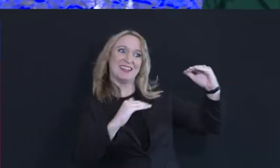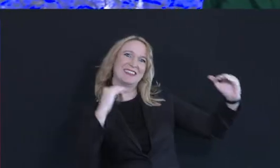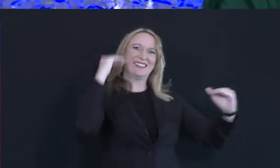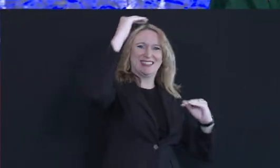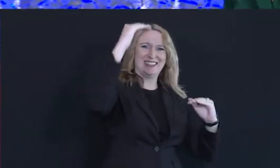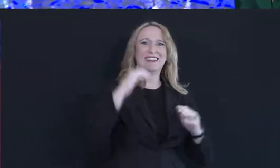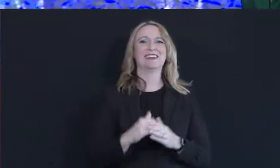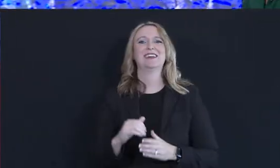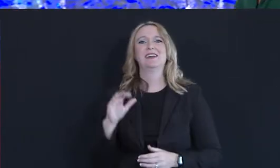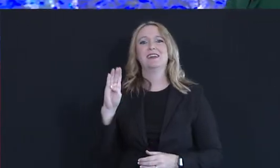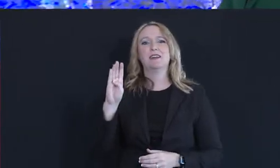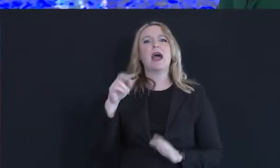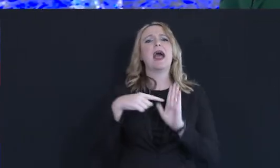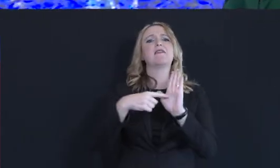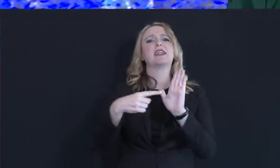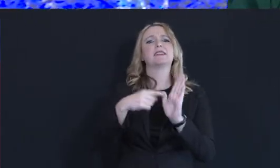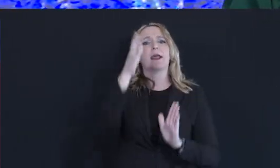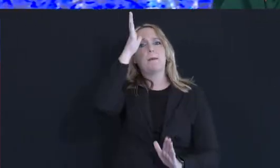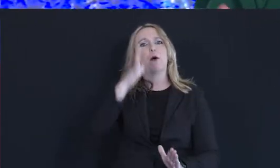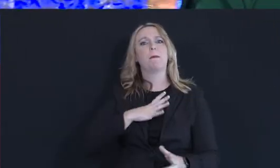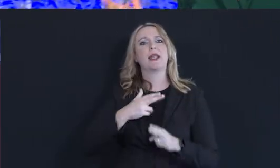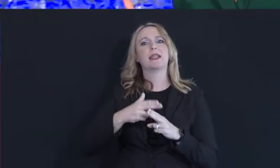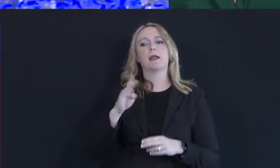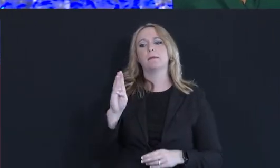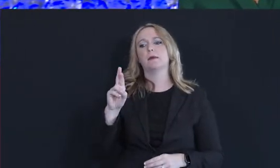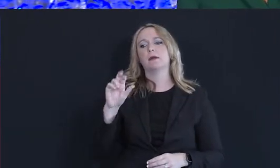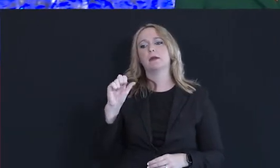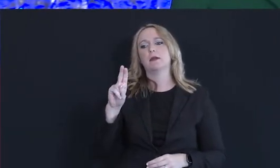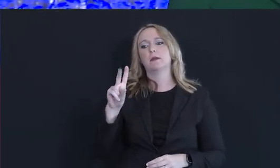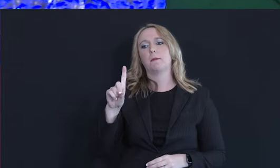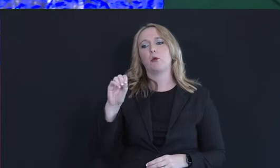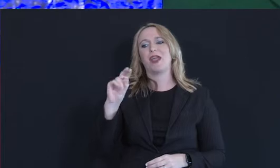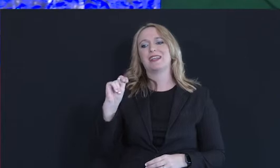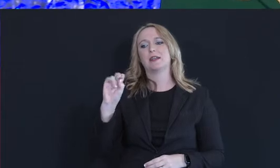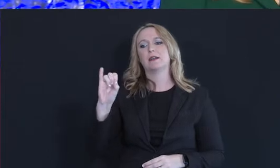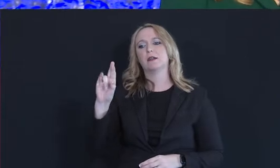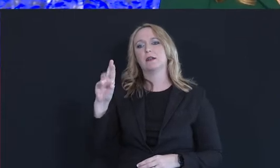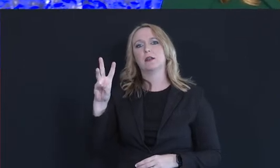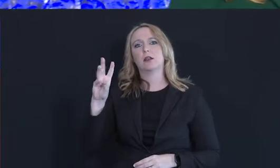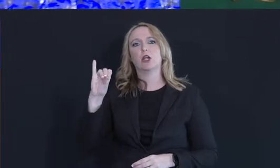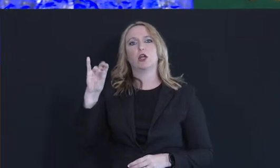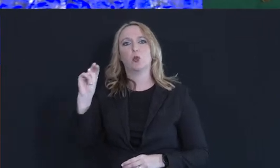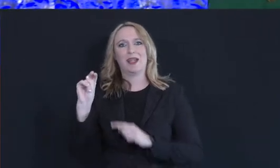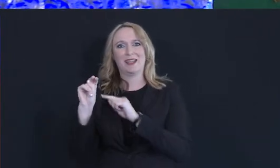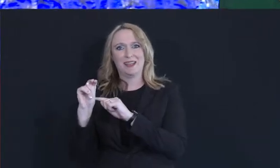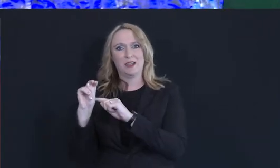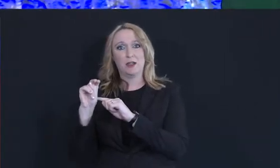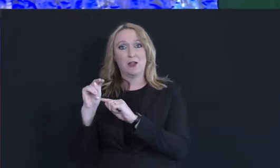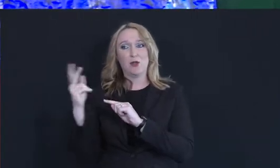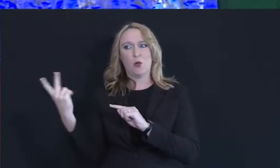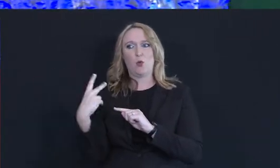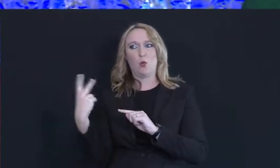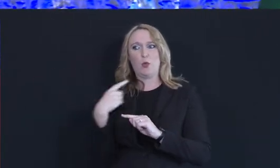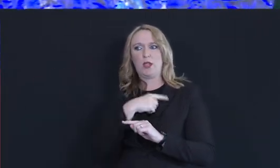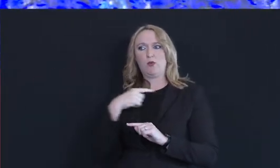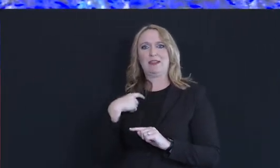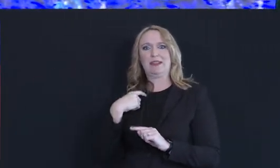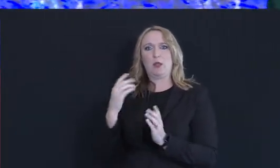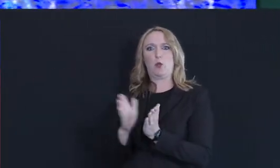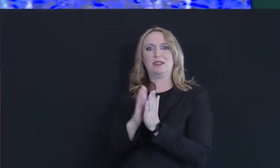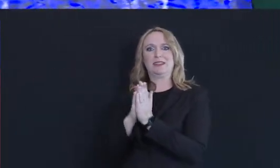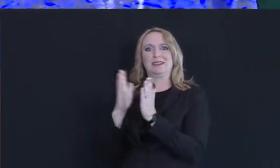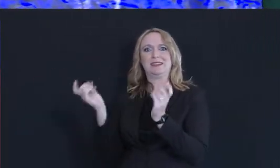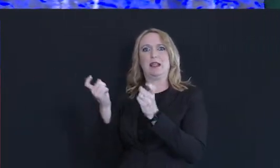Brandon Irvin is just one example I got to meet Brandon just past May when we celebrated our early college high school graduates